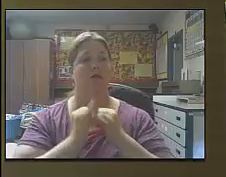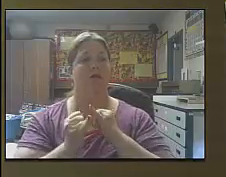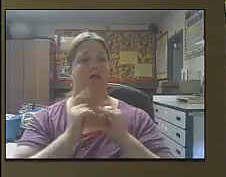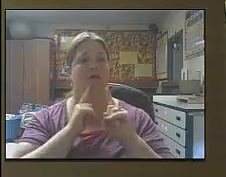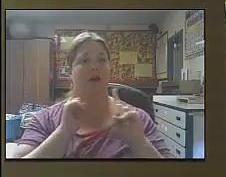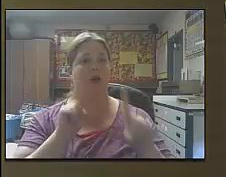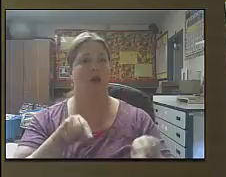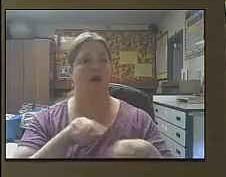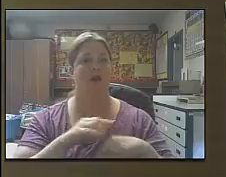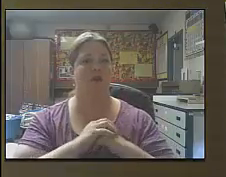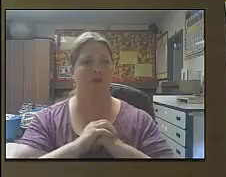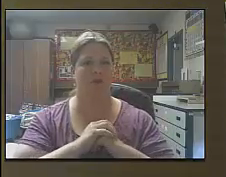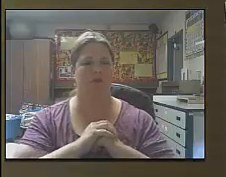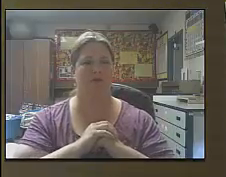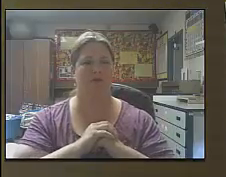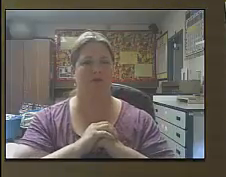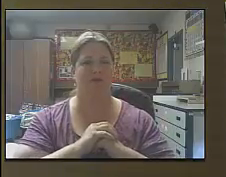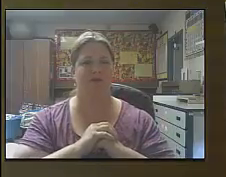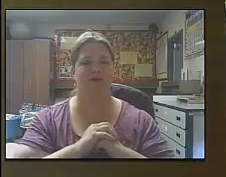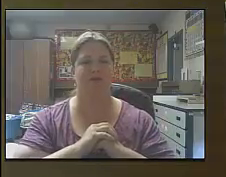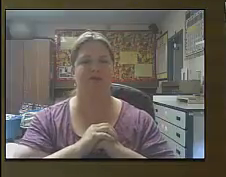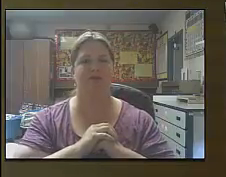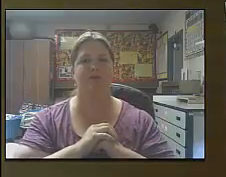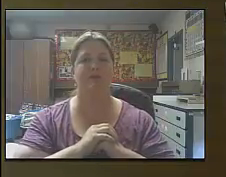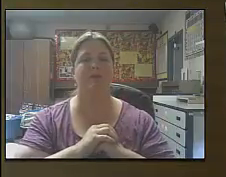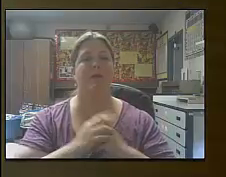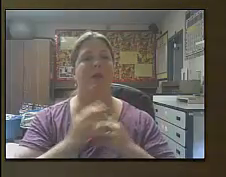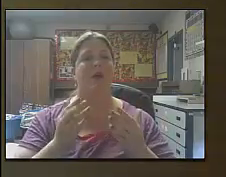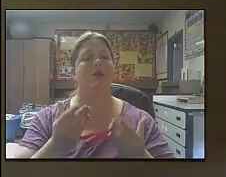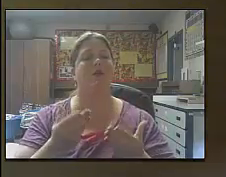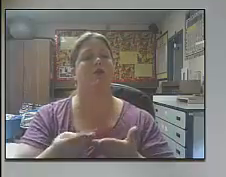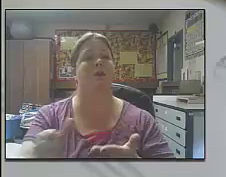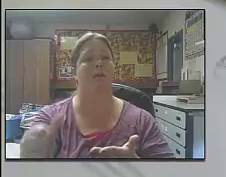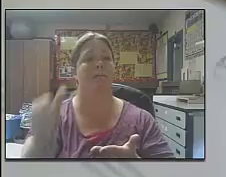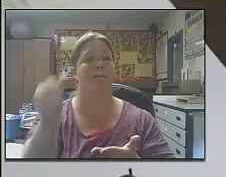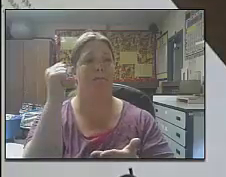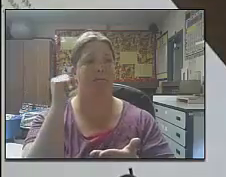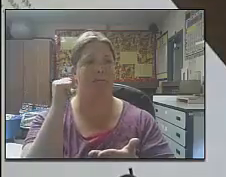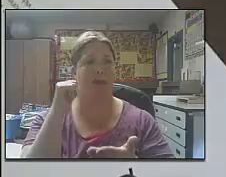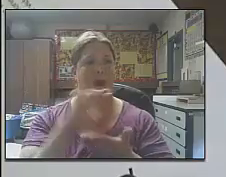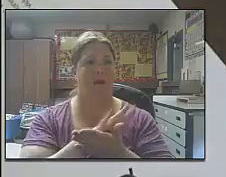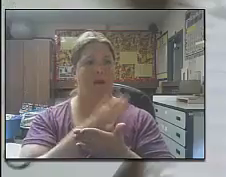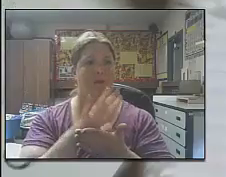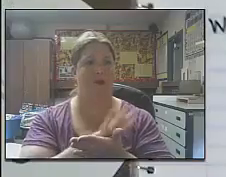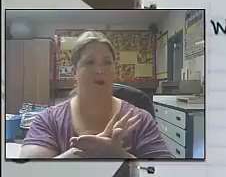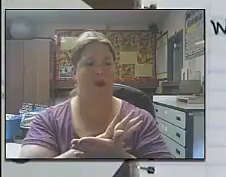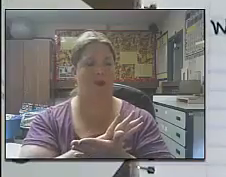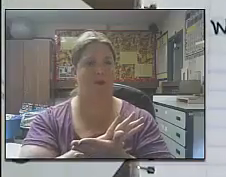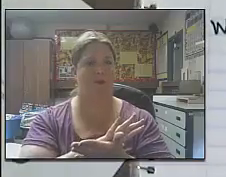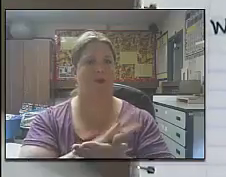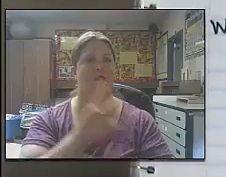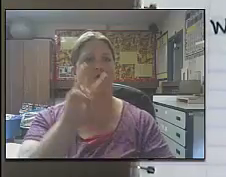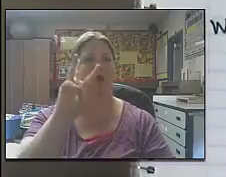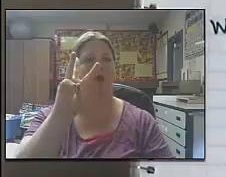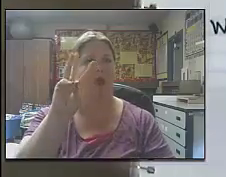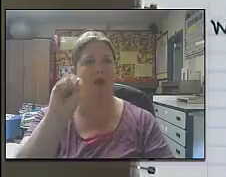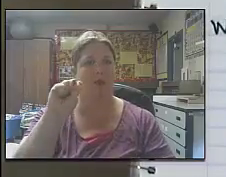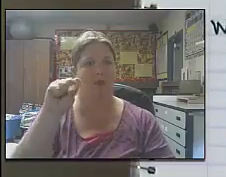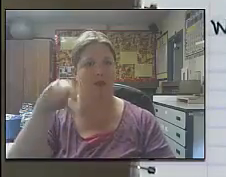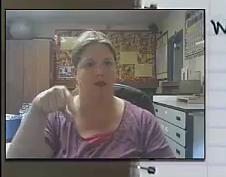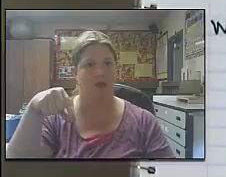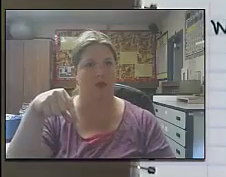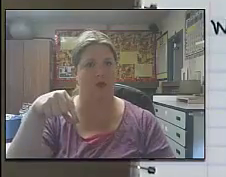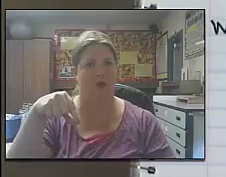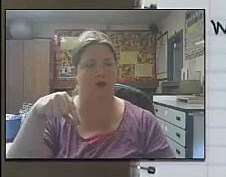answer. All right. Go ahead and you're going to turn to the back side of your paper. Do your WSQ. I